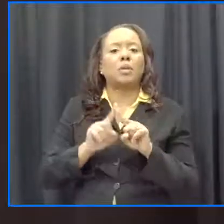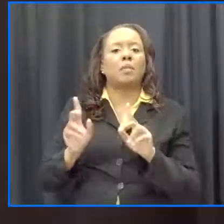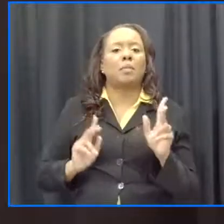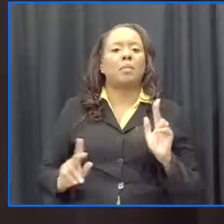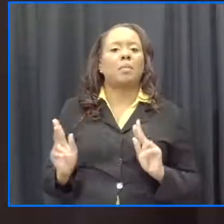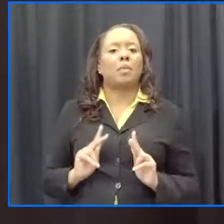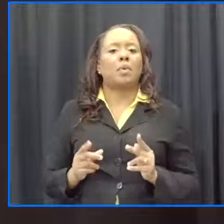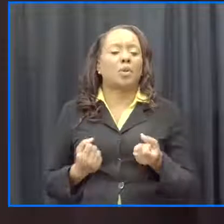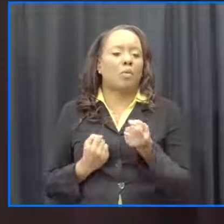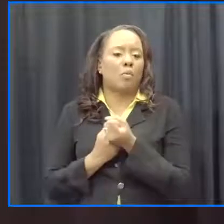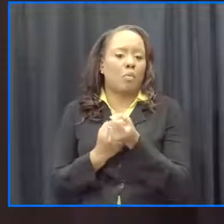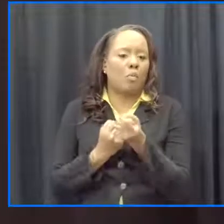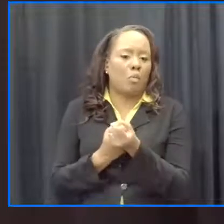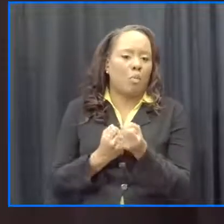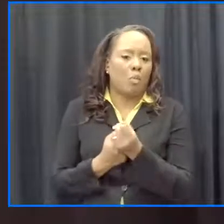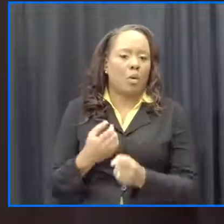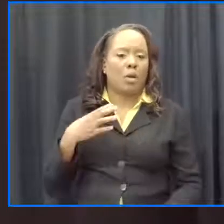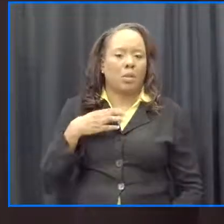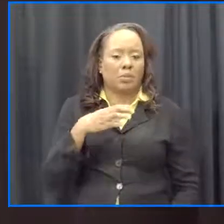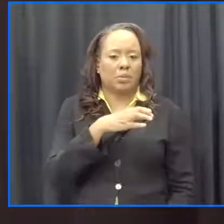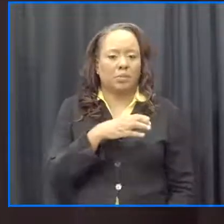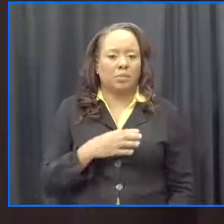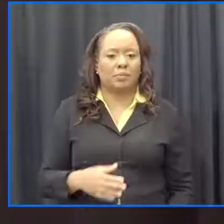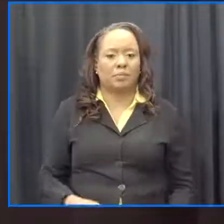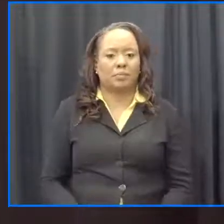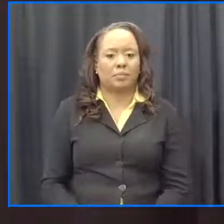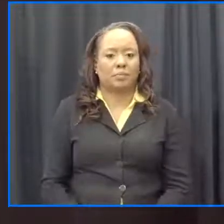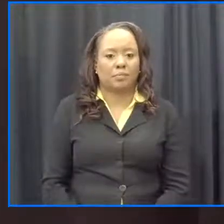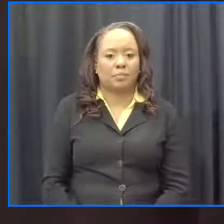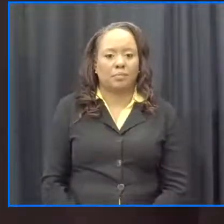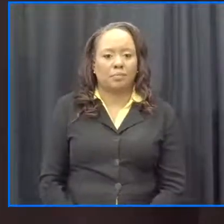to enable the Commission to be fully operational.